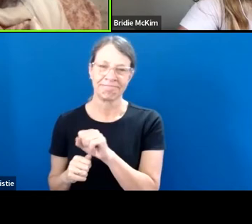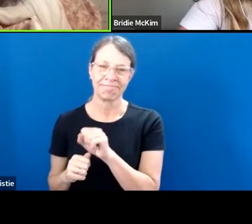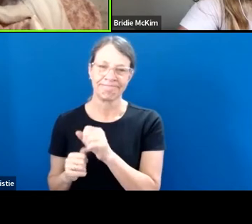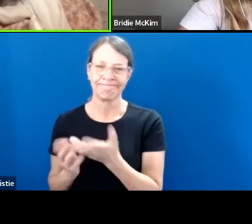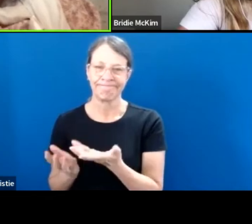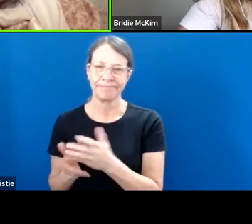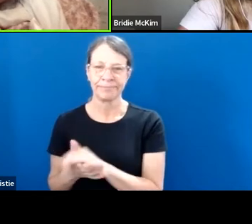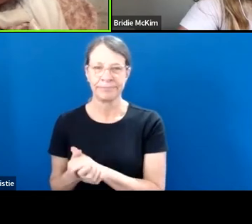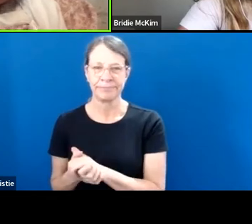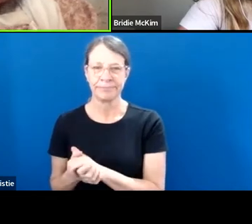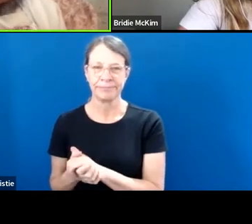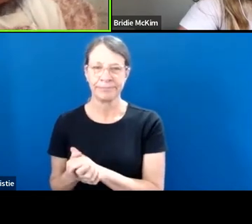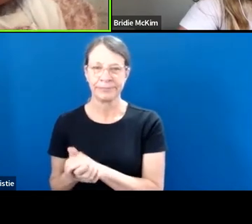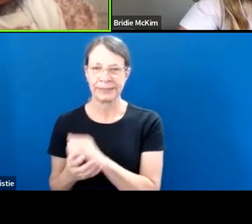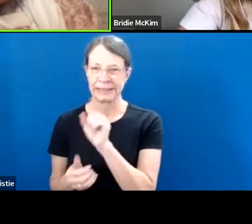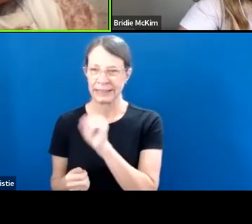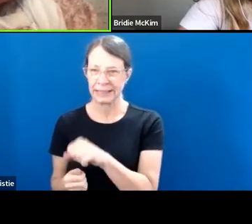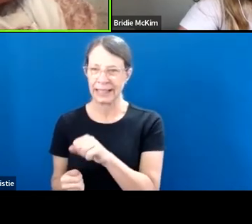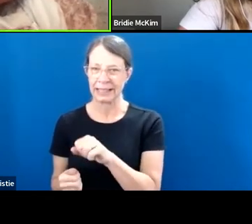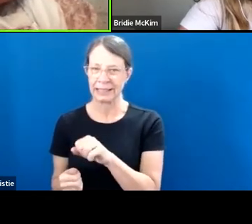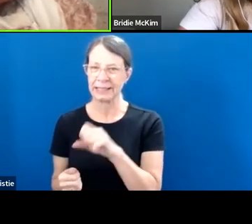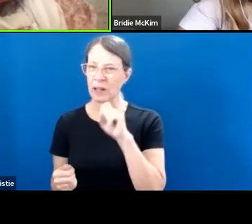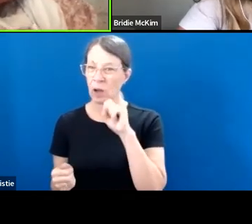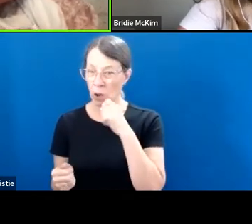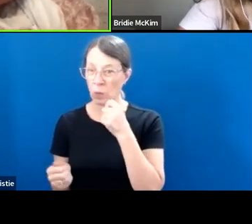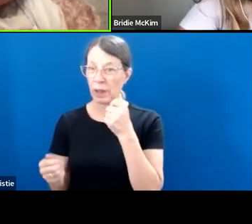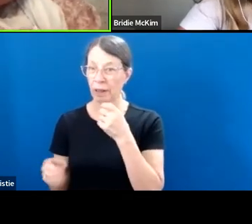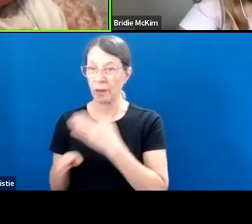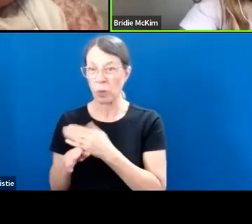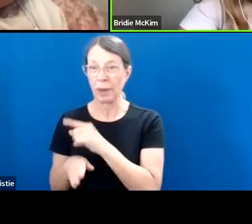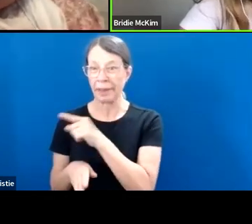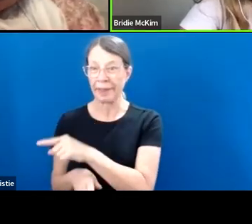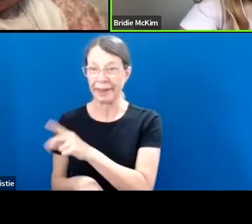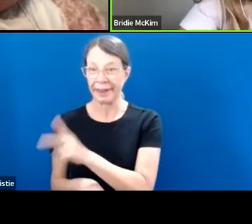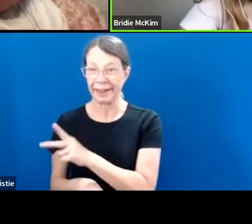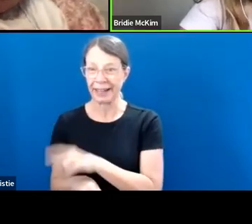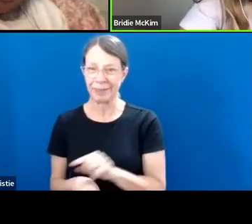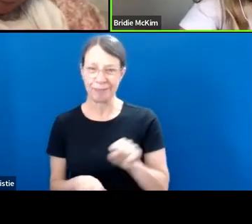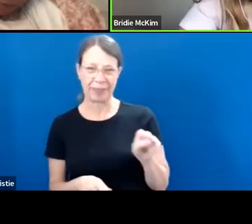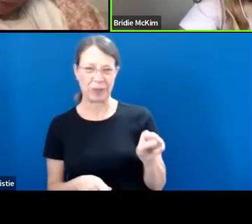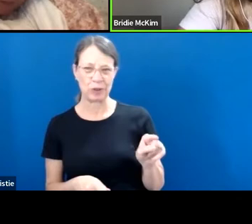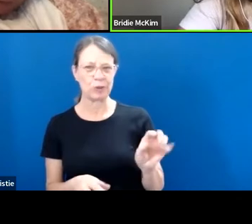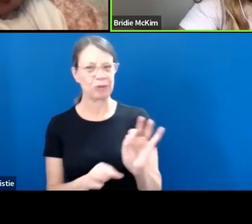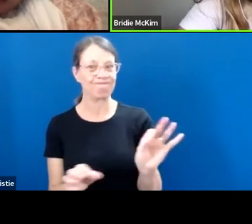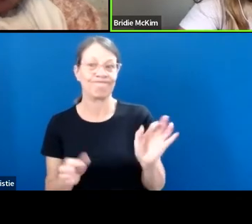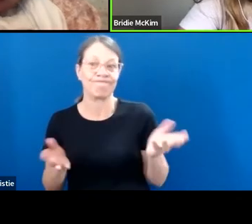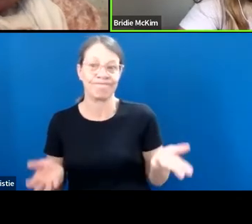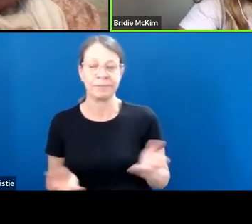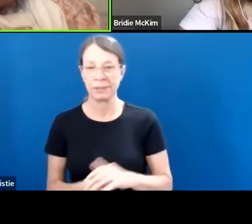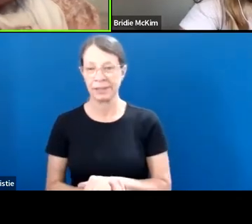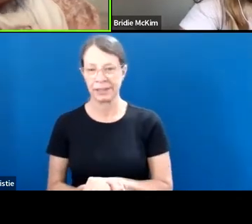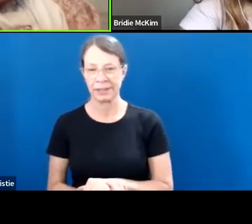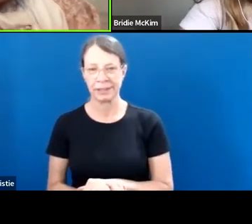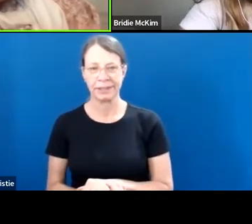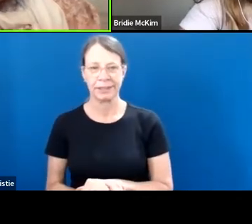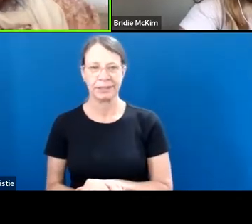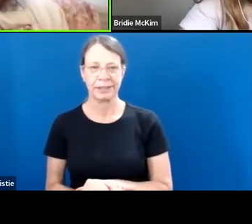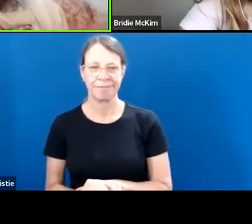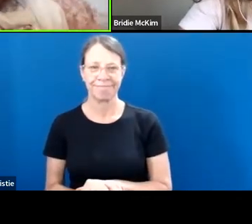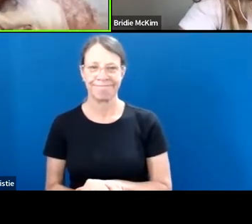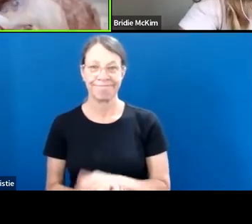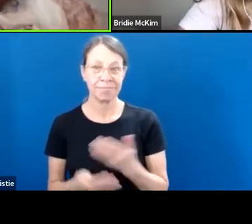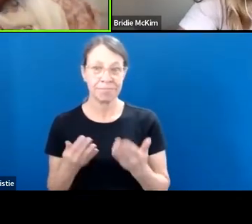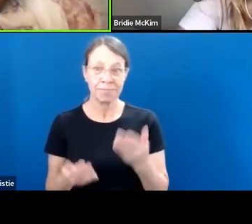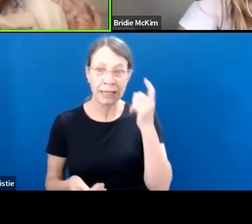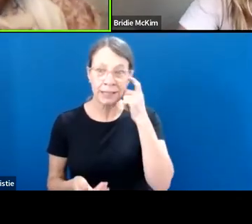you know, reconsider working in. Yeah, for sure. I don't know if that makes